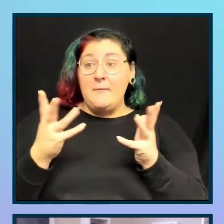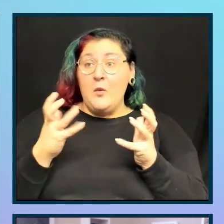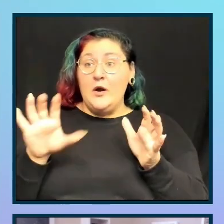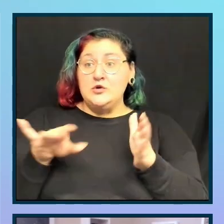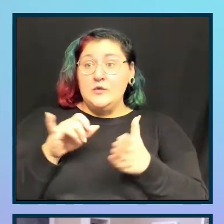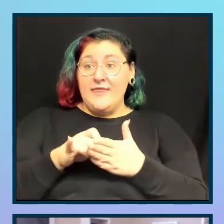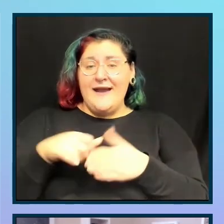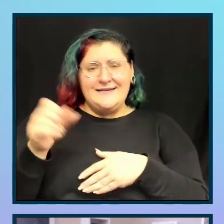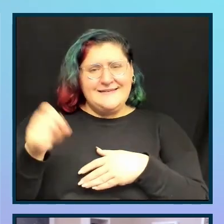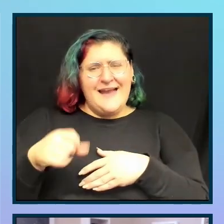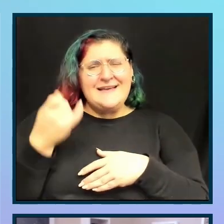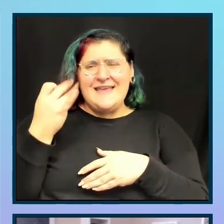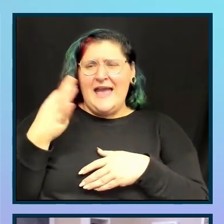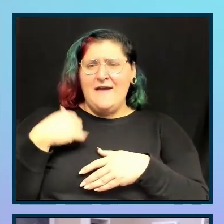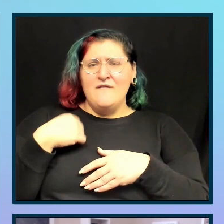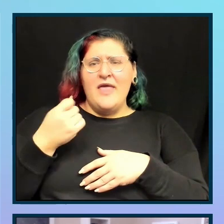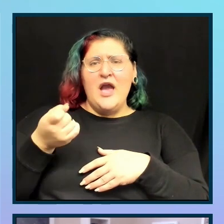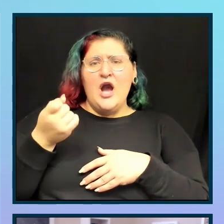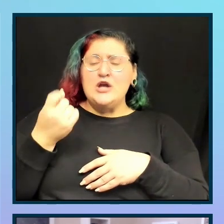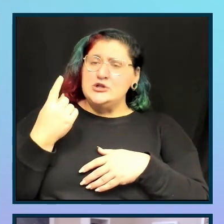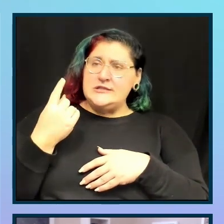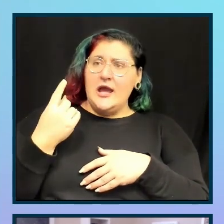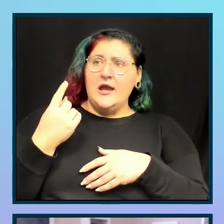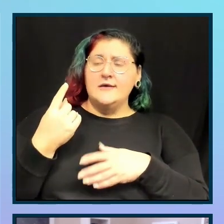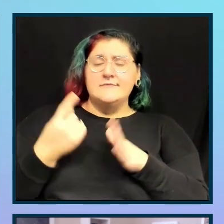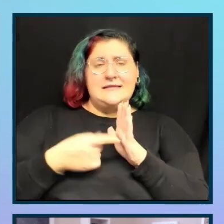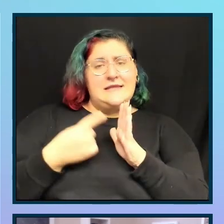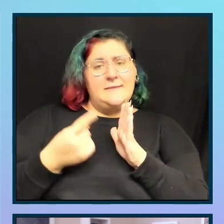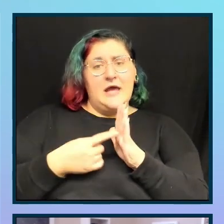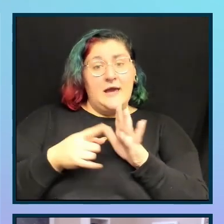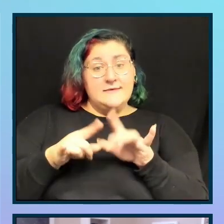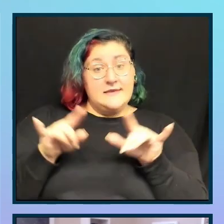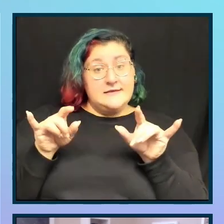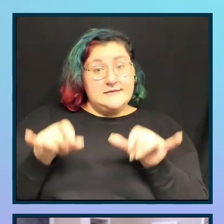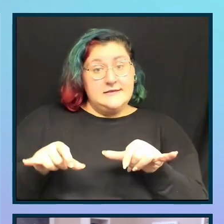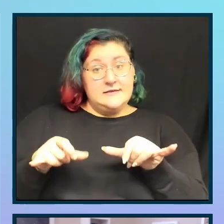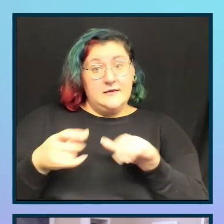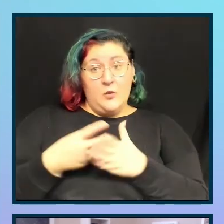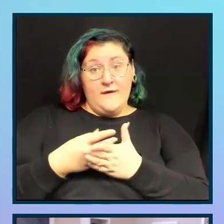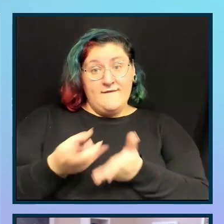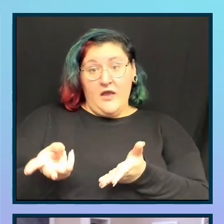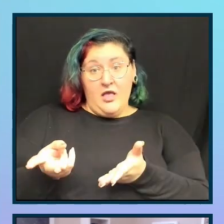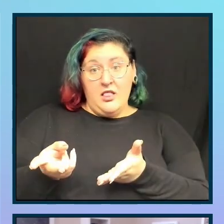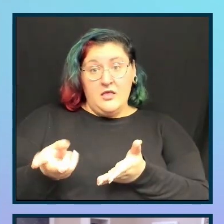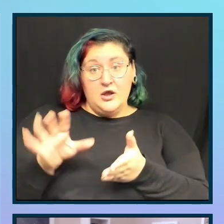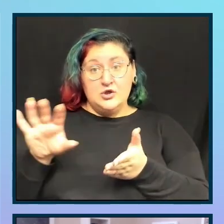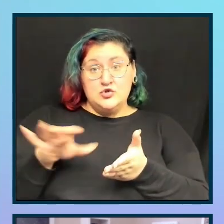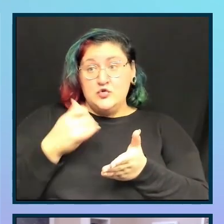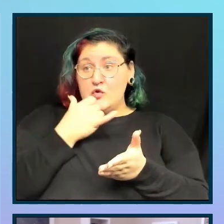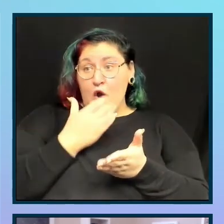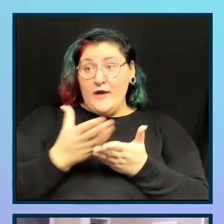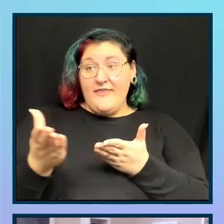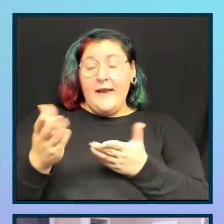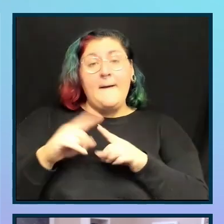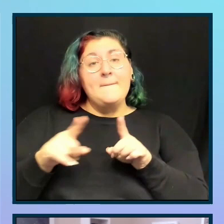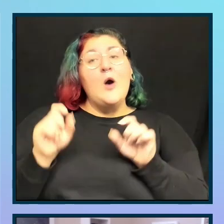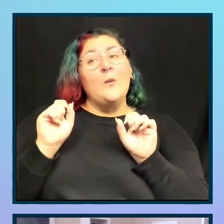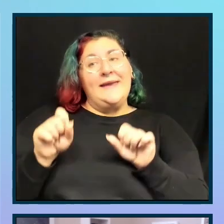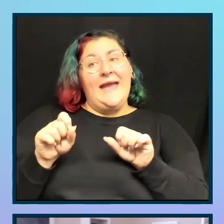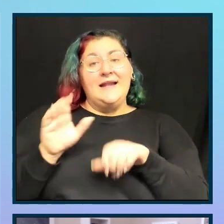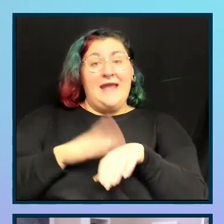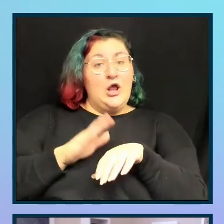they understood that sometimes the AI system will fail and could be alerted to when that failure is happening.